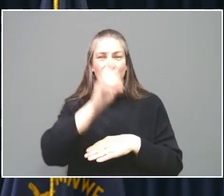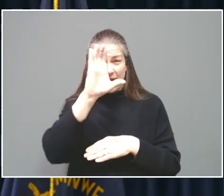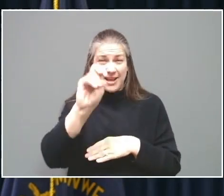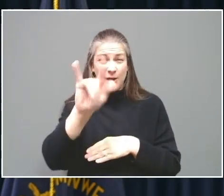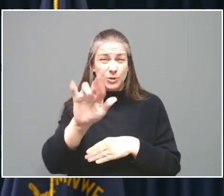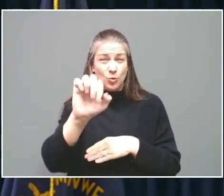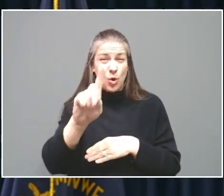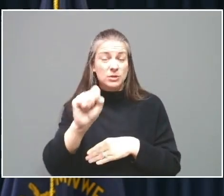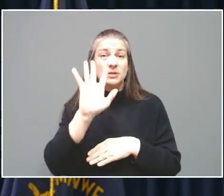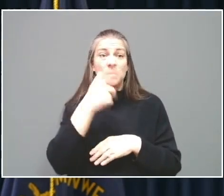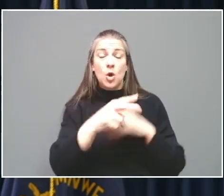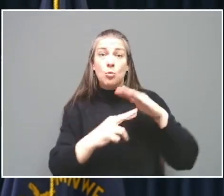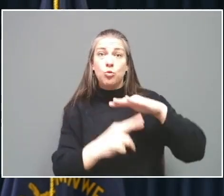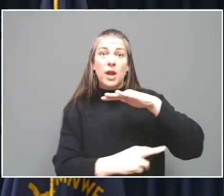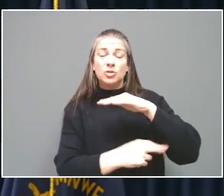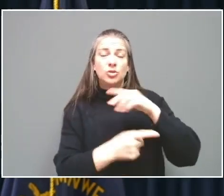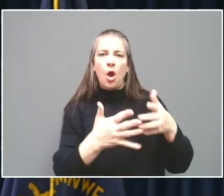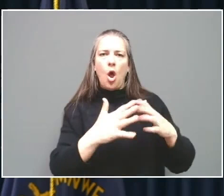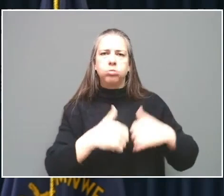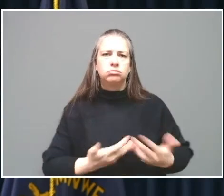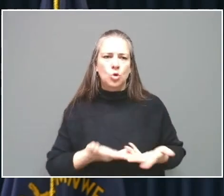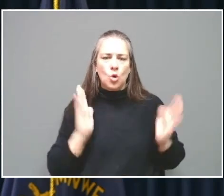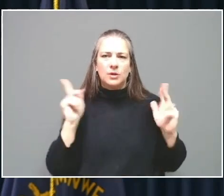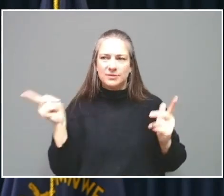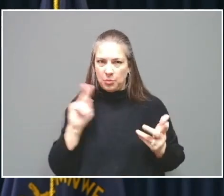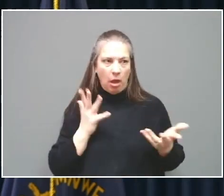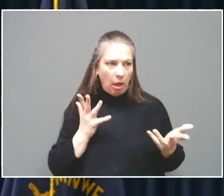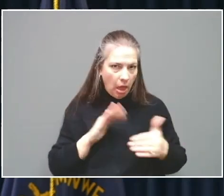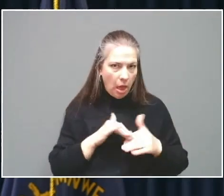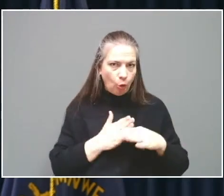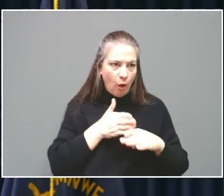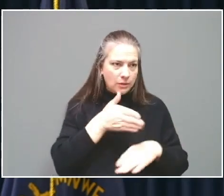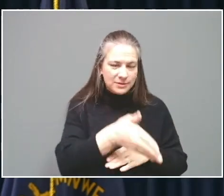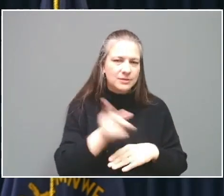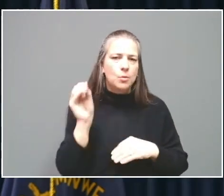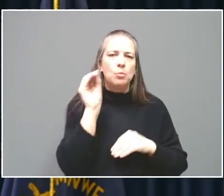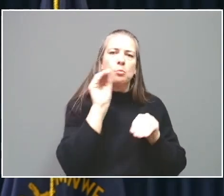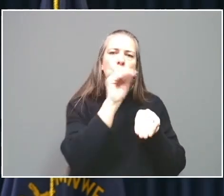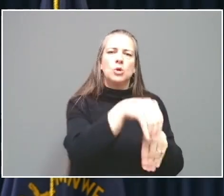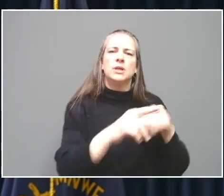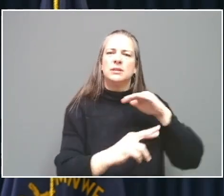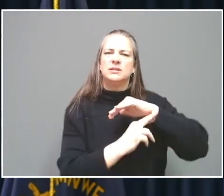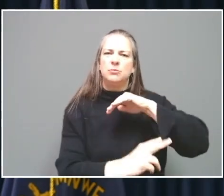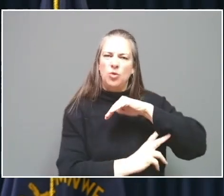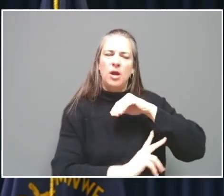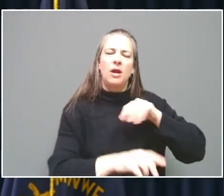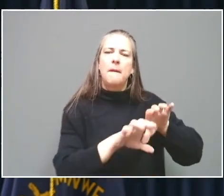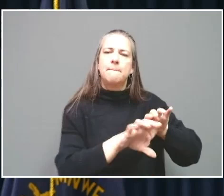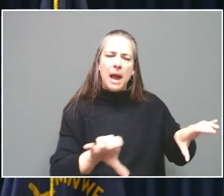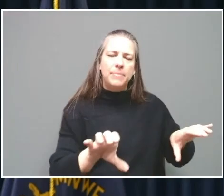left residents cut off from the highway. The temporary crossings consisted of culvert pipes covered with gravel and then packed